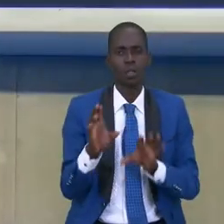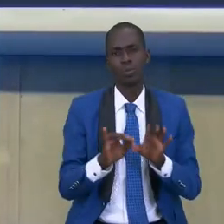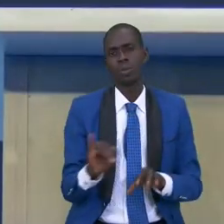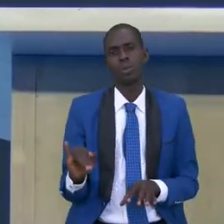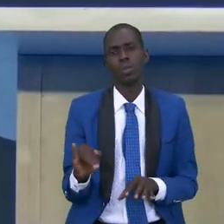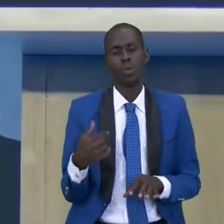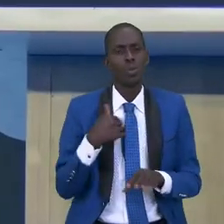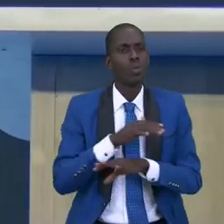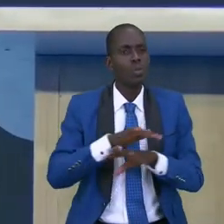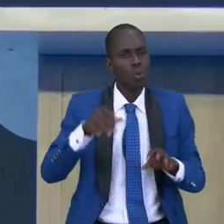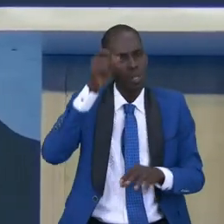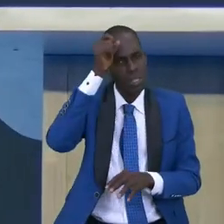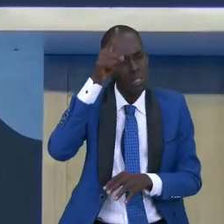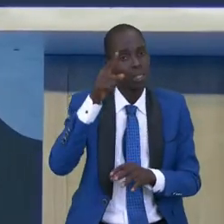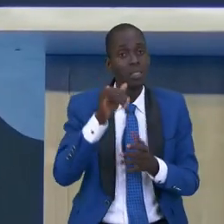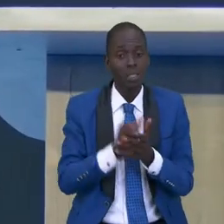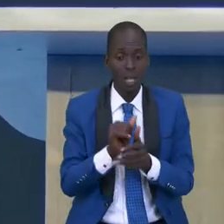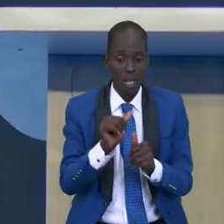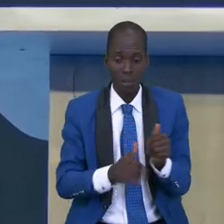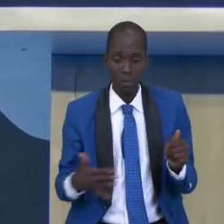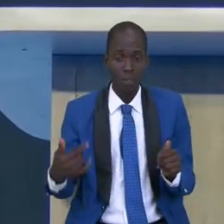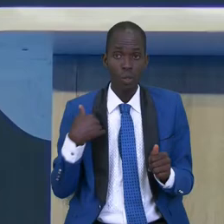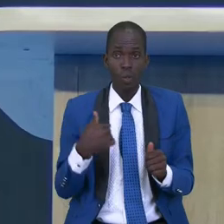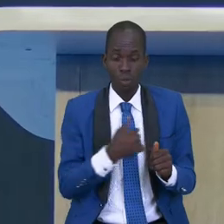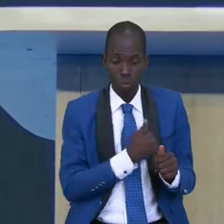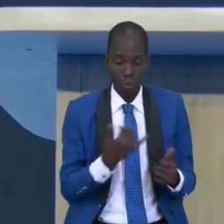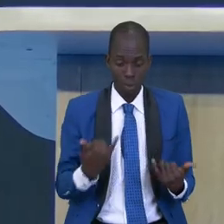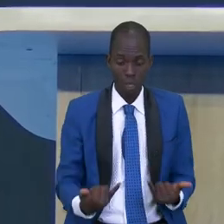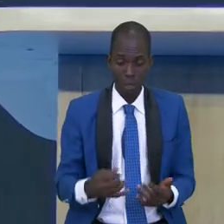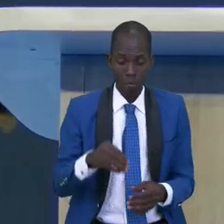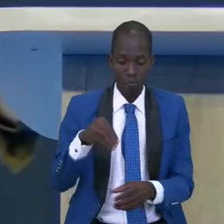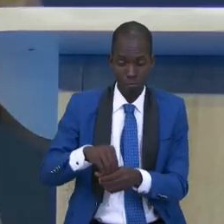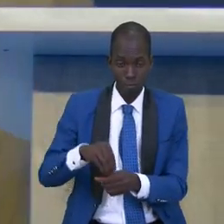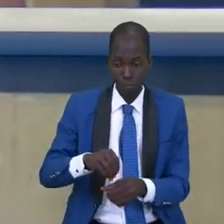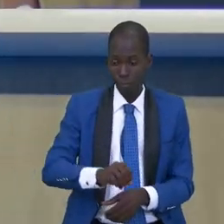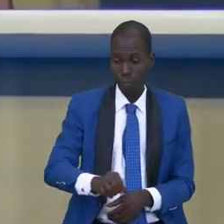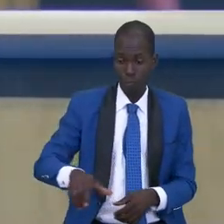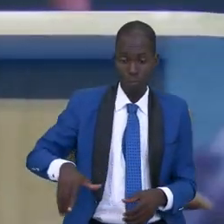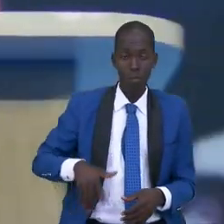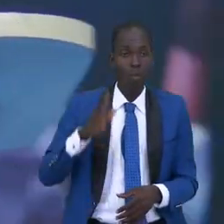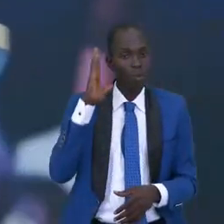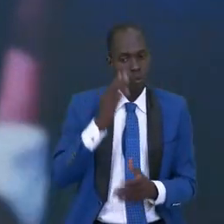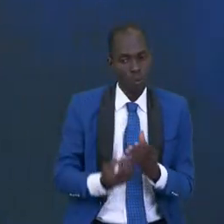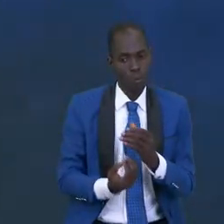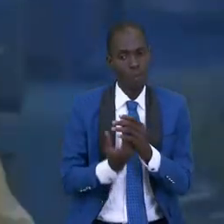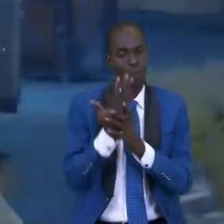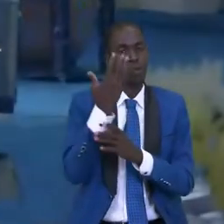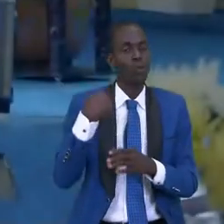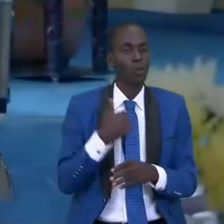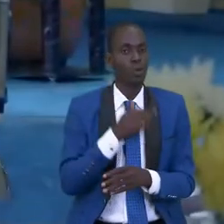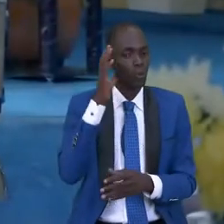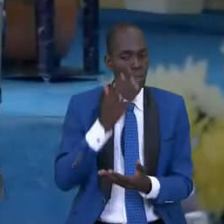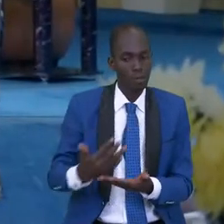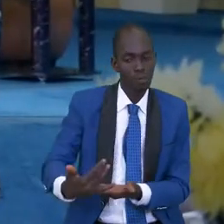that everything we plant will grow and will reap. We didn't understand that the